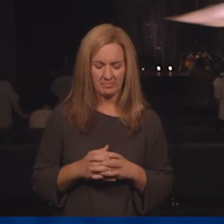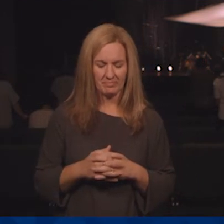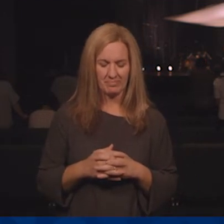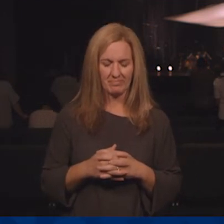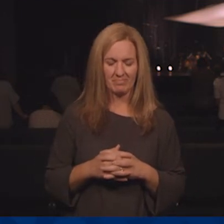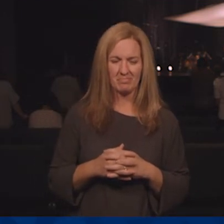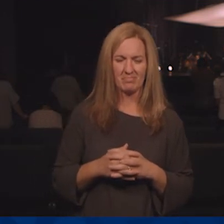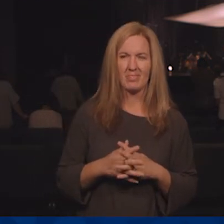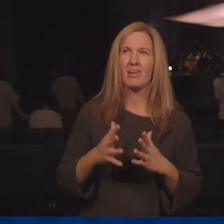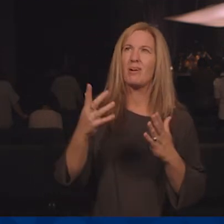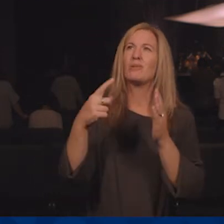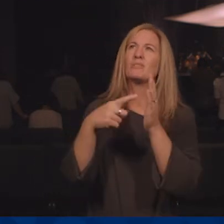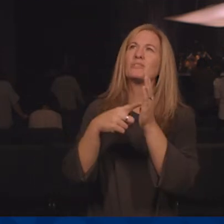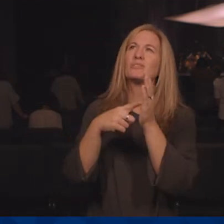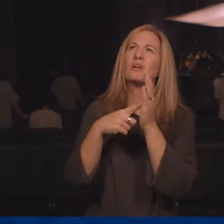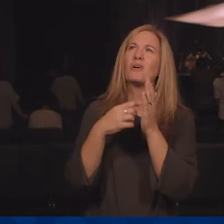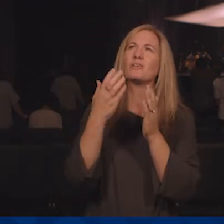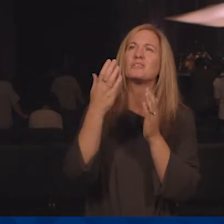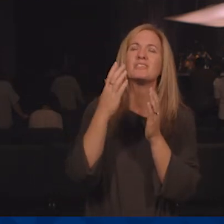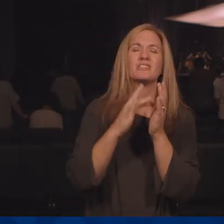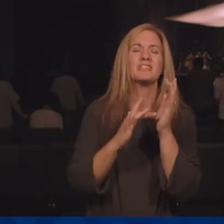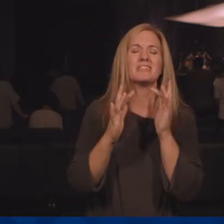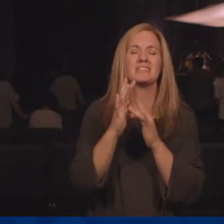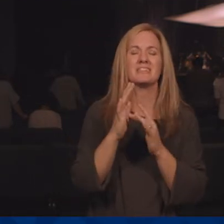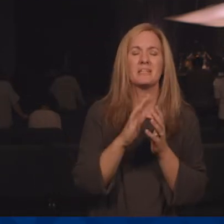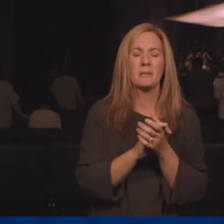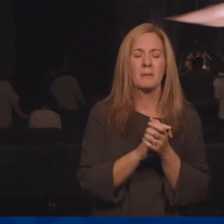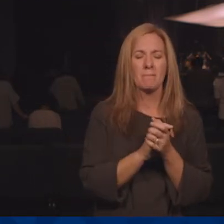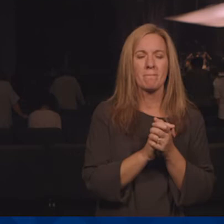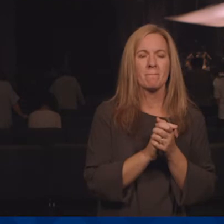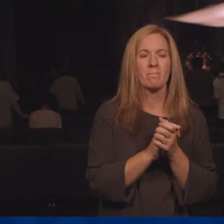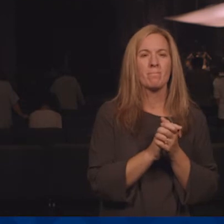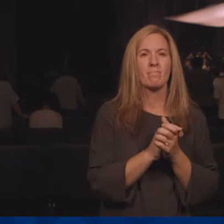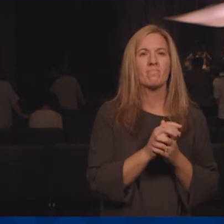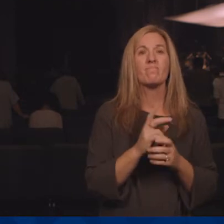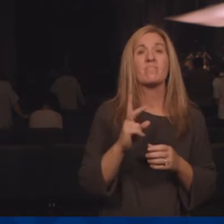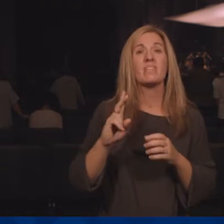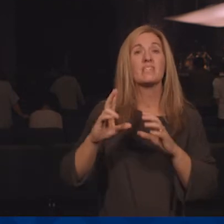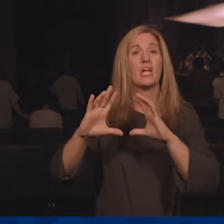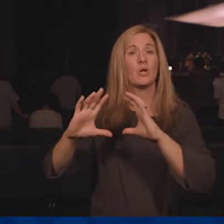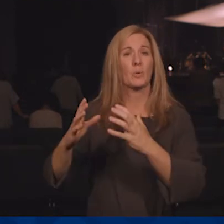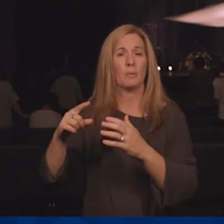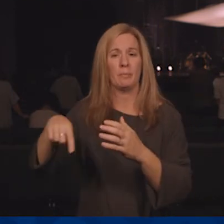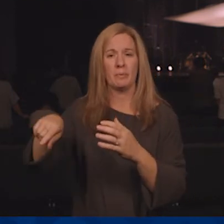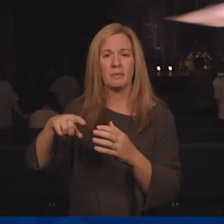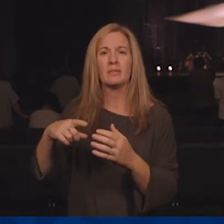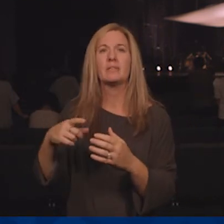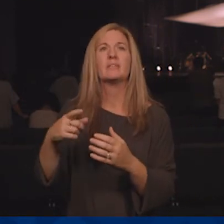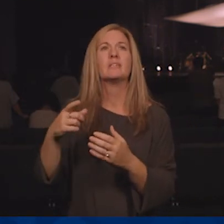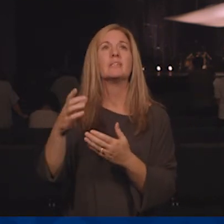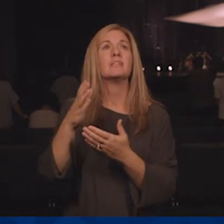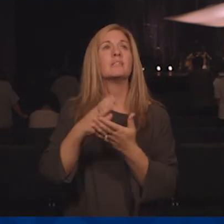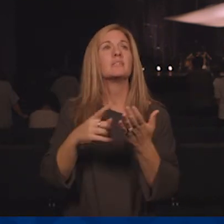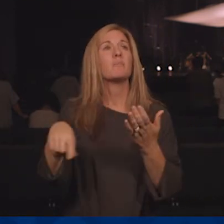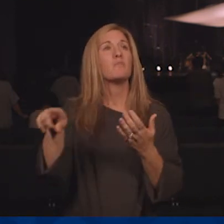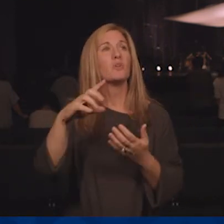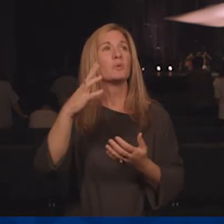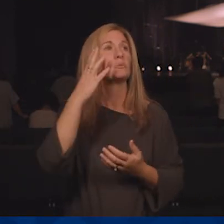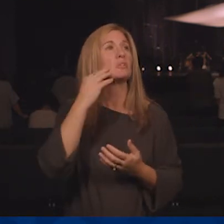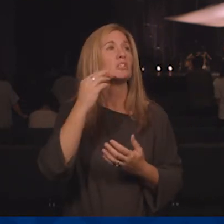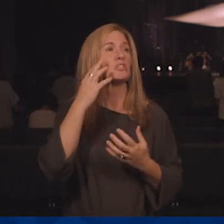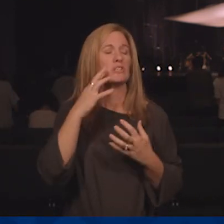Show yourself to us, Jesus. Some of you, this will be the second group I want to pray for. Some of you are walking in a season of